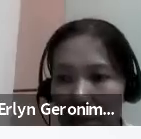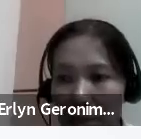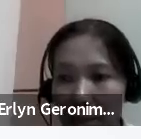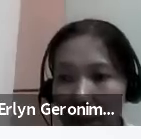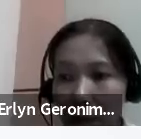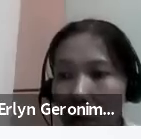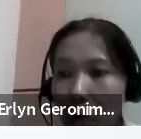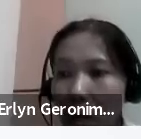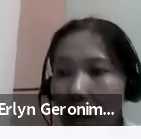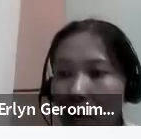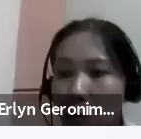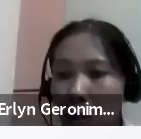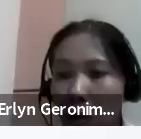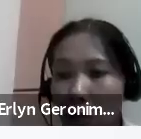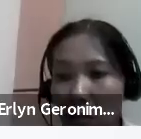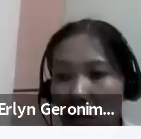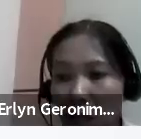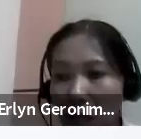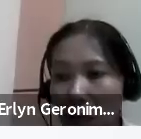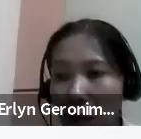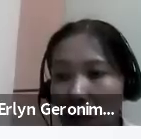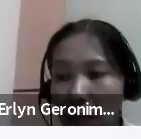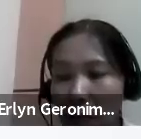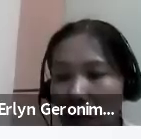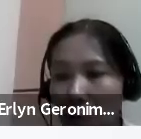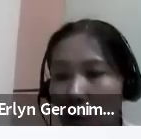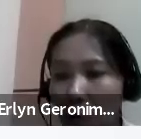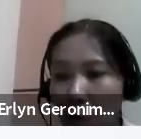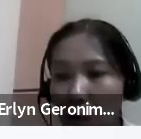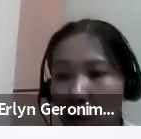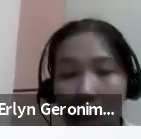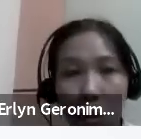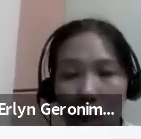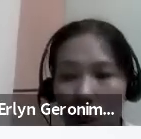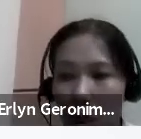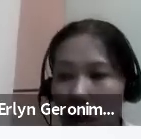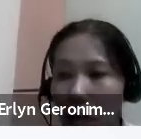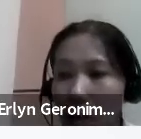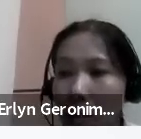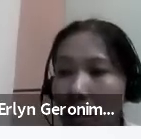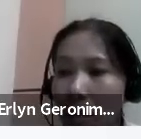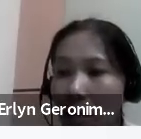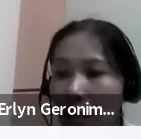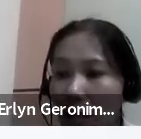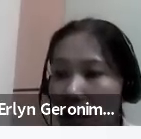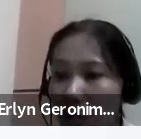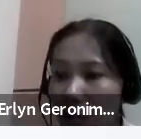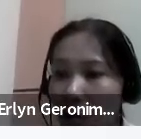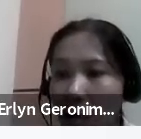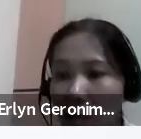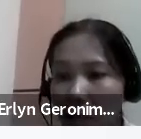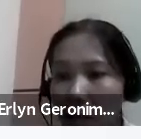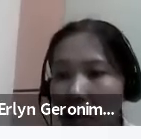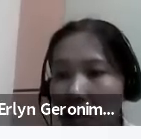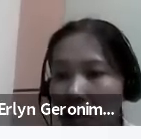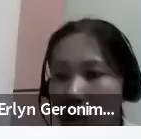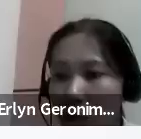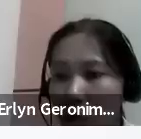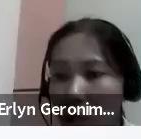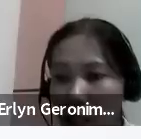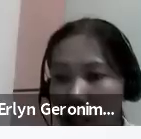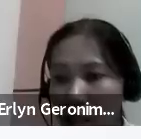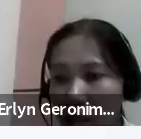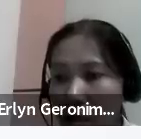Organization. With the adoption of the Sustainable Development Goal 4 on education and the dedicated target